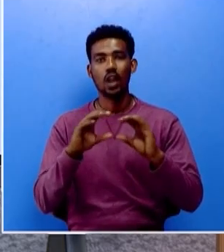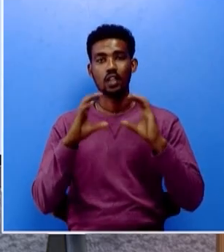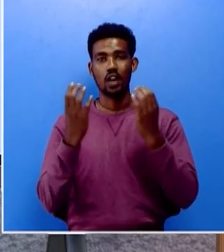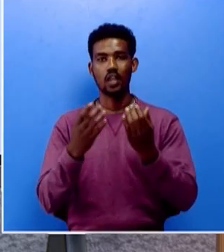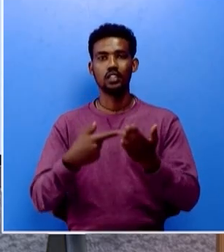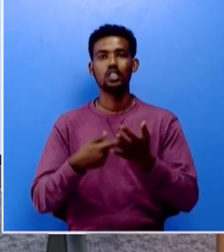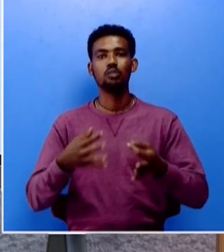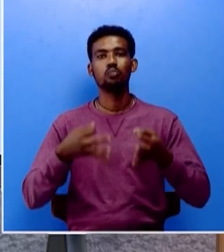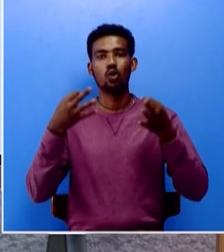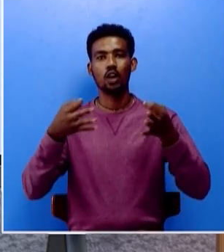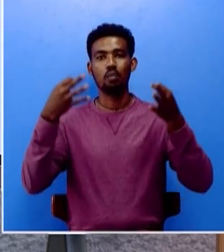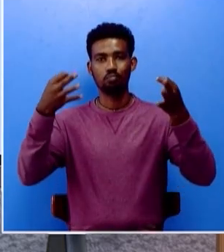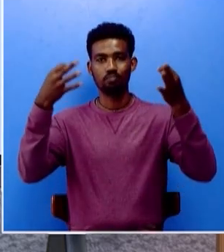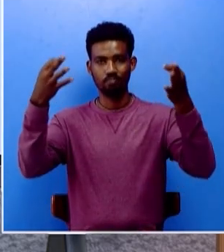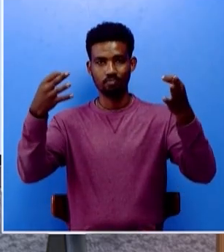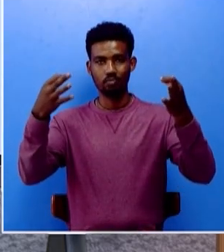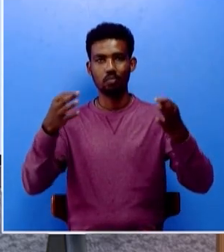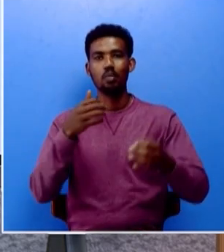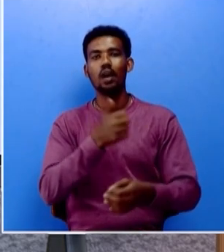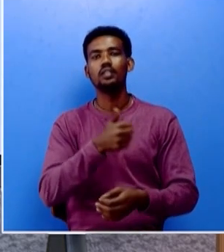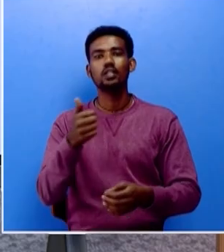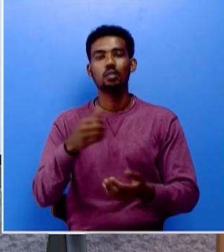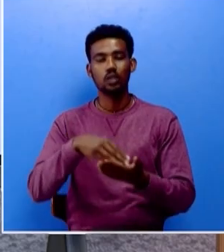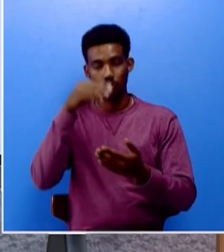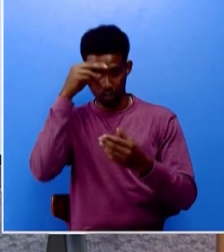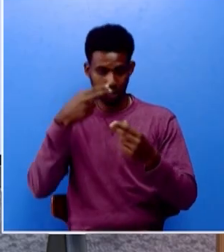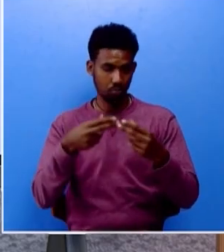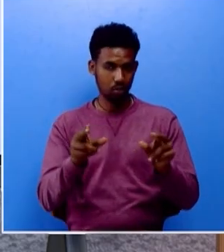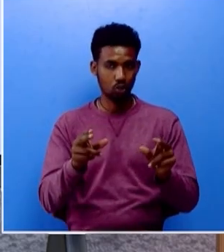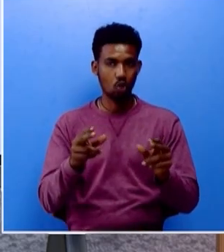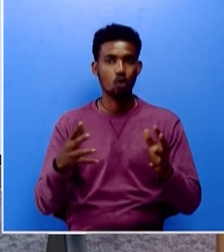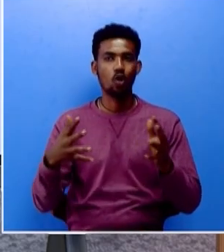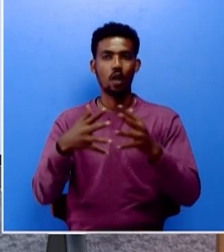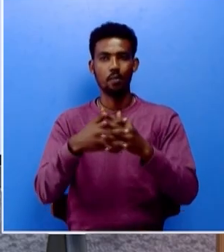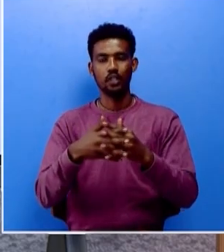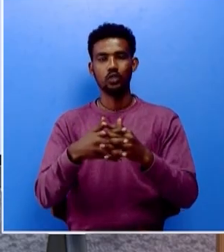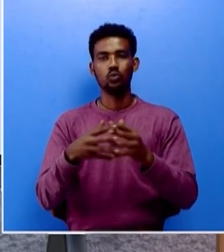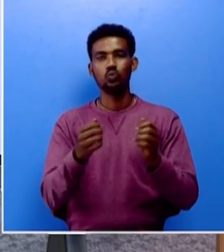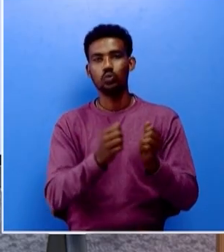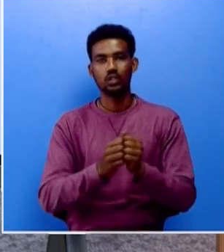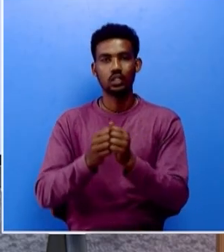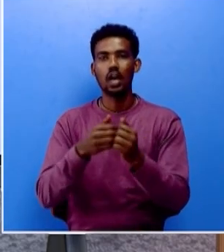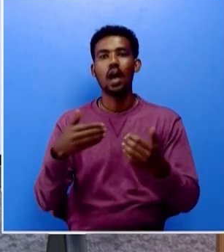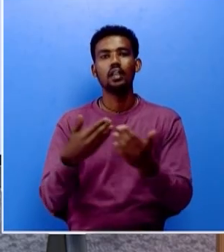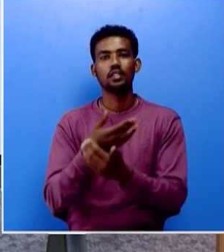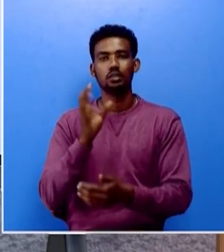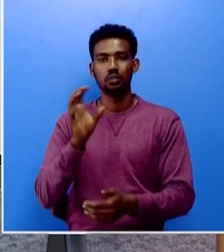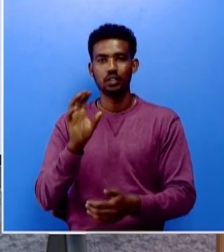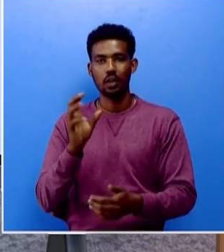brought to you by City Government of Addis Ababa Education Bureau in collaboration with Addis Media